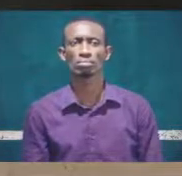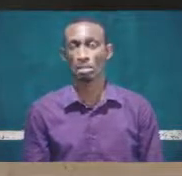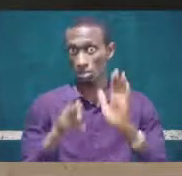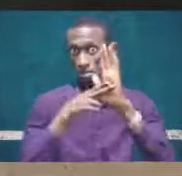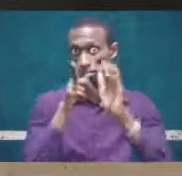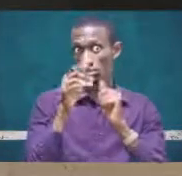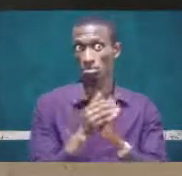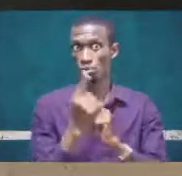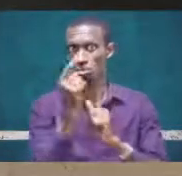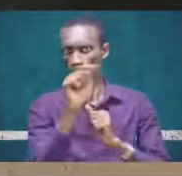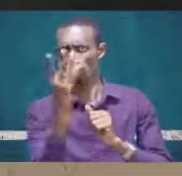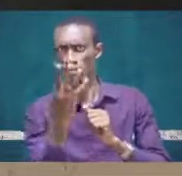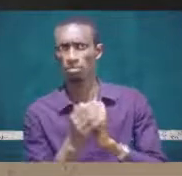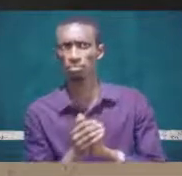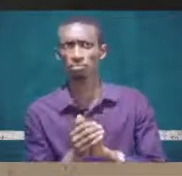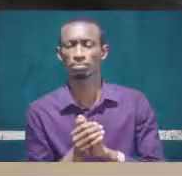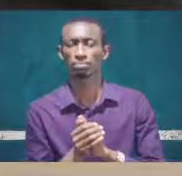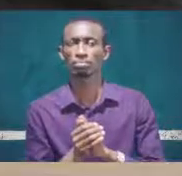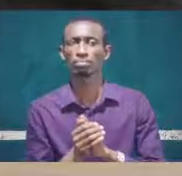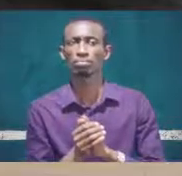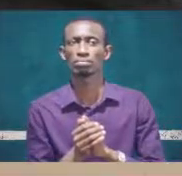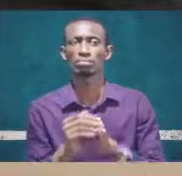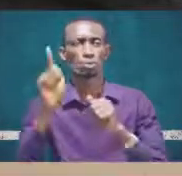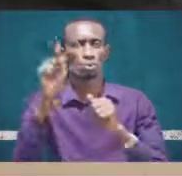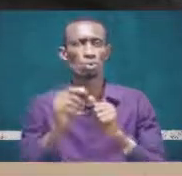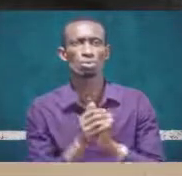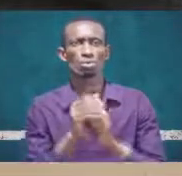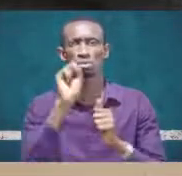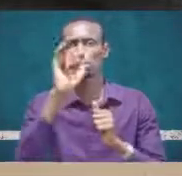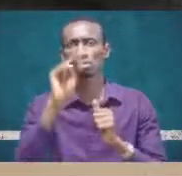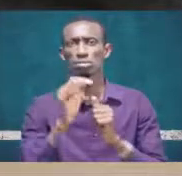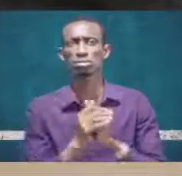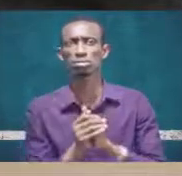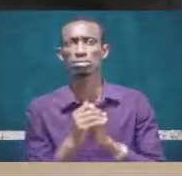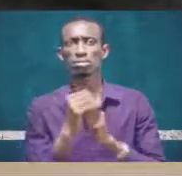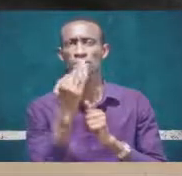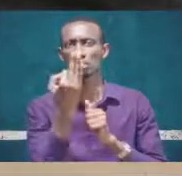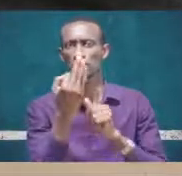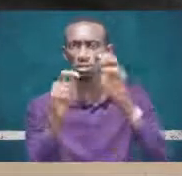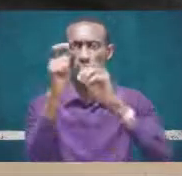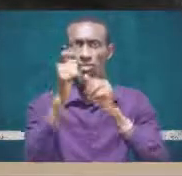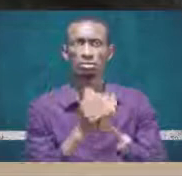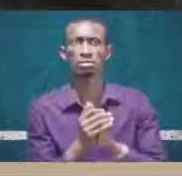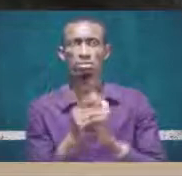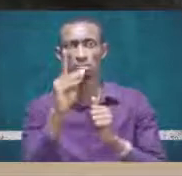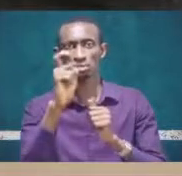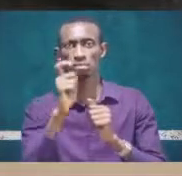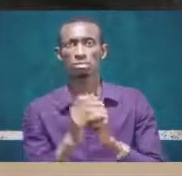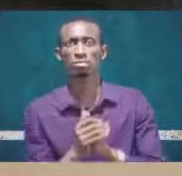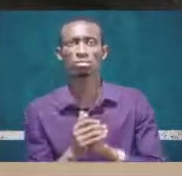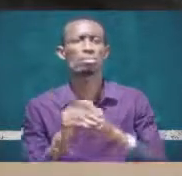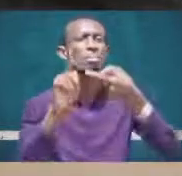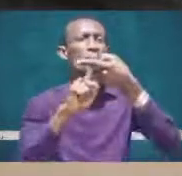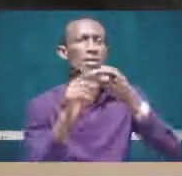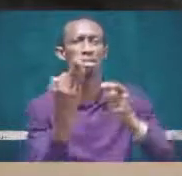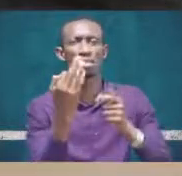equal to 1 divided by 4 integral of sine 3x dx plus